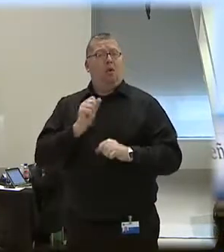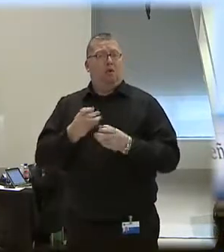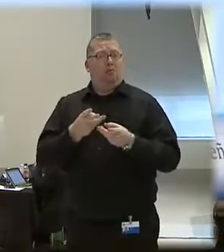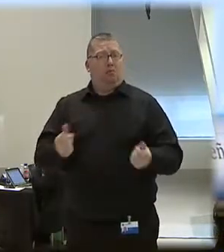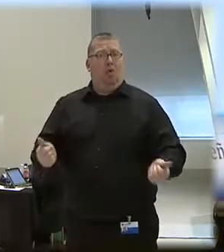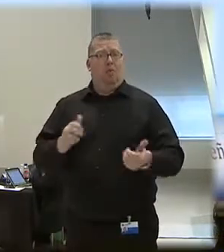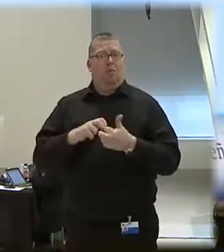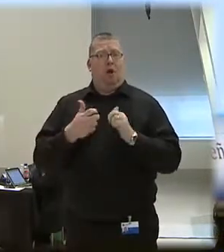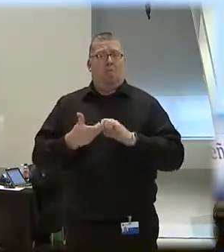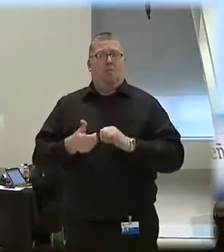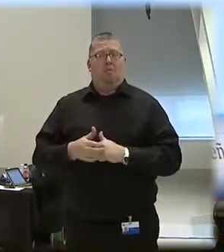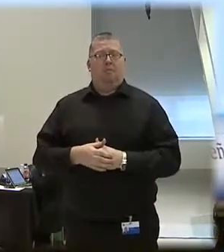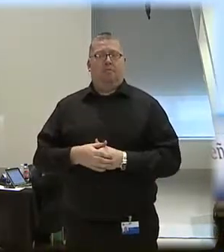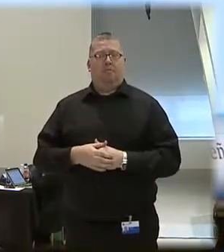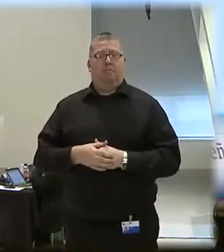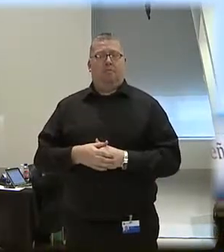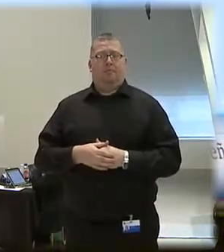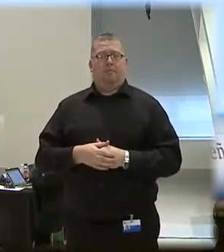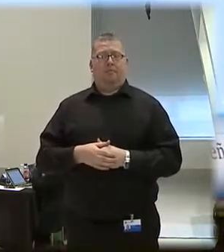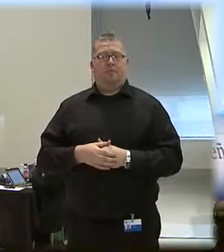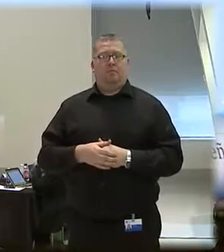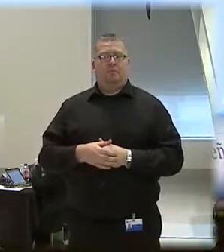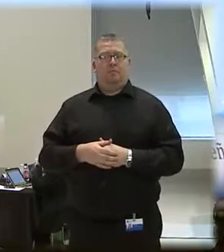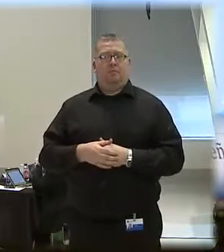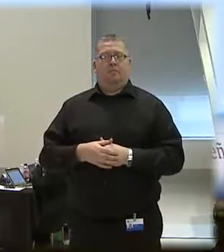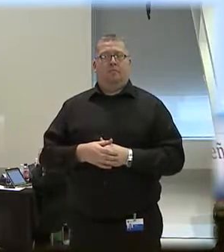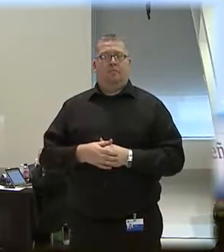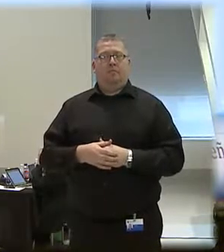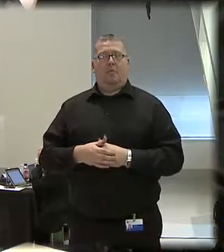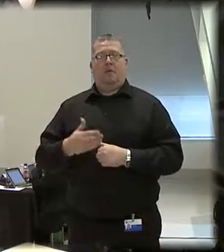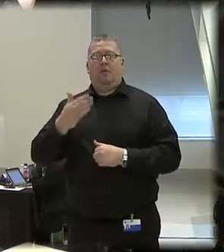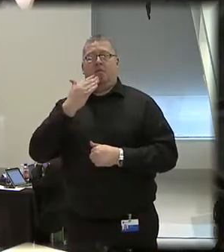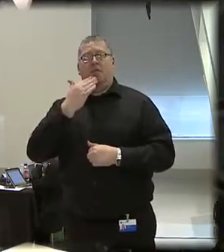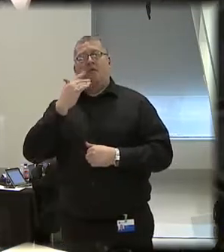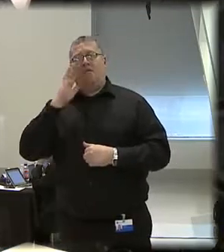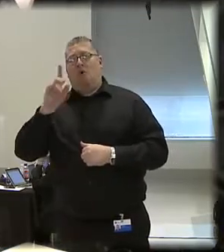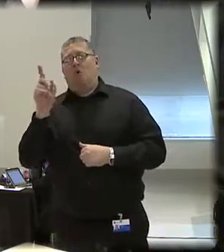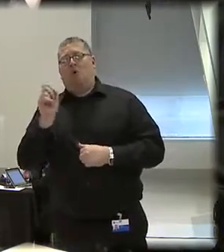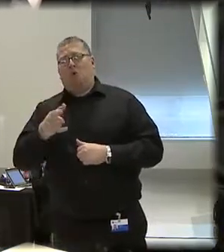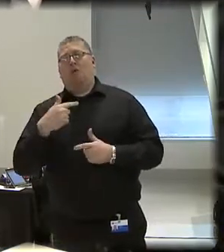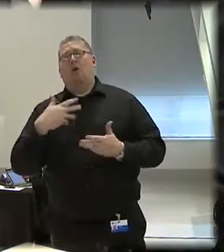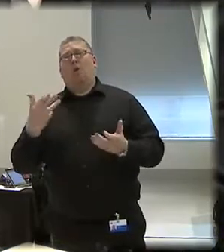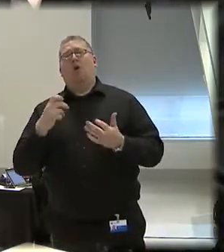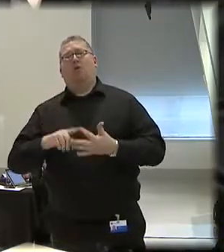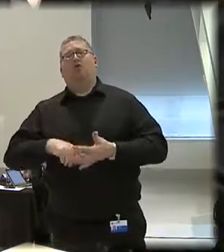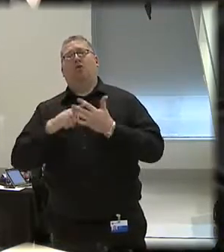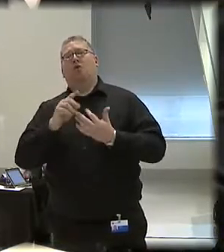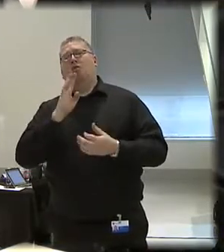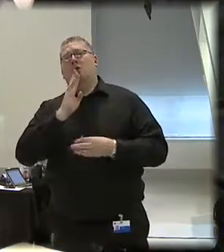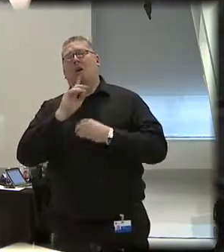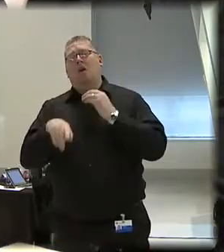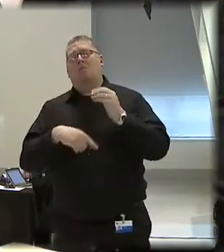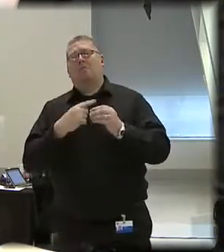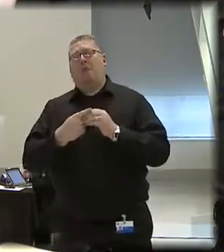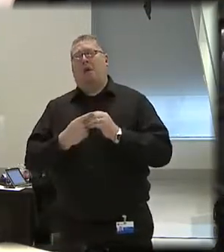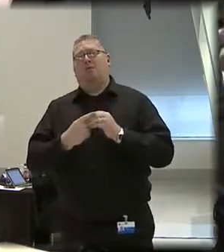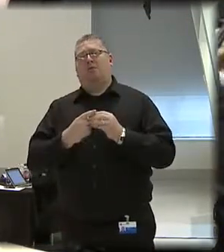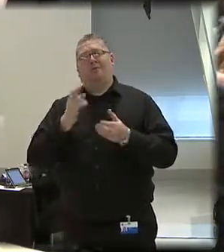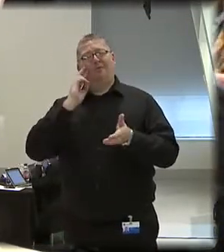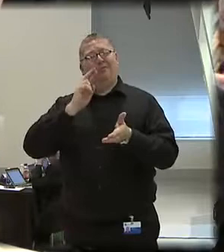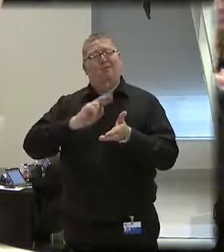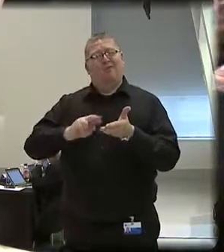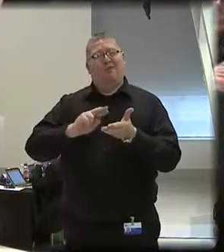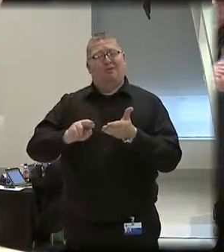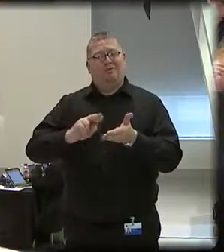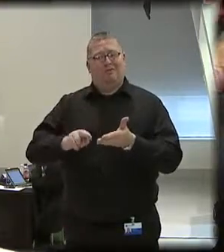problems? Absolutely. Well, thank you for your question. And I would like to start by just talking about empirical data, because I think that